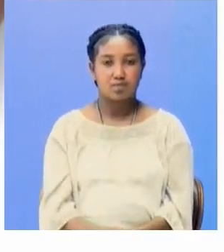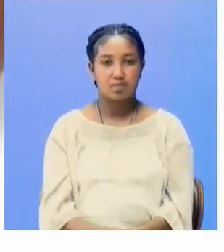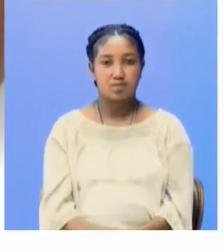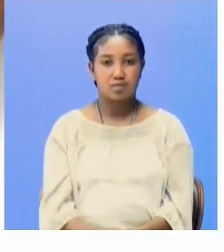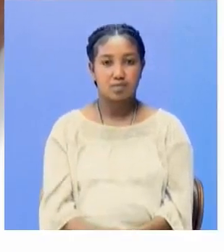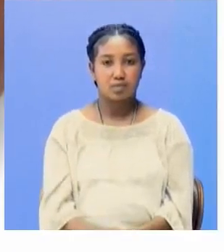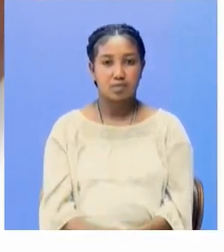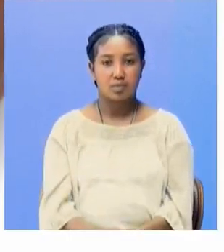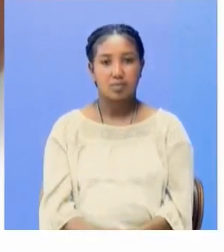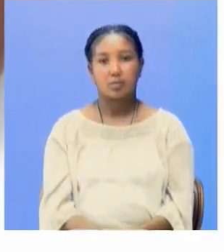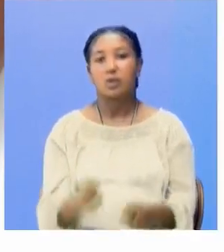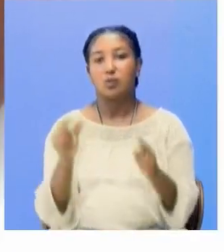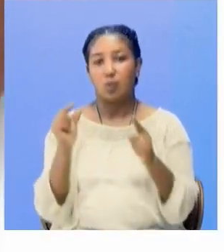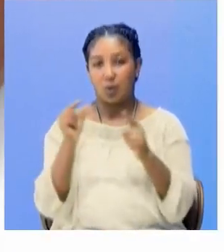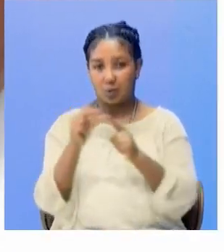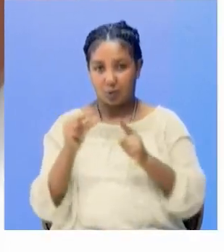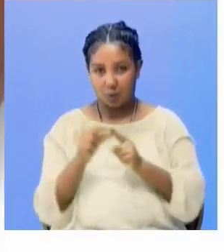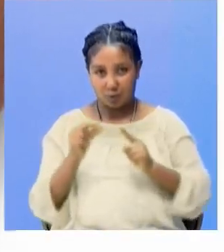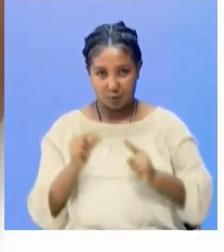these words.